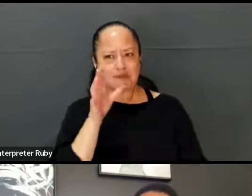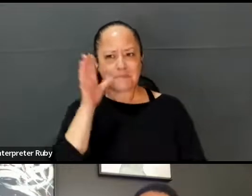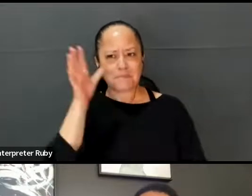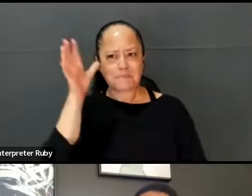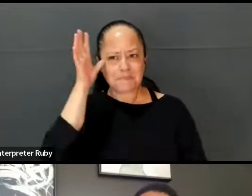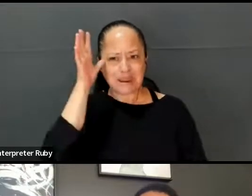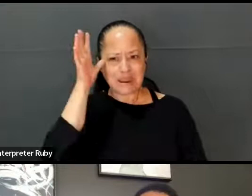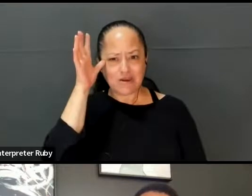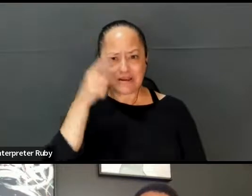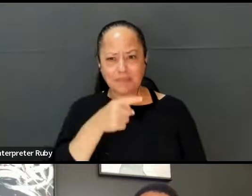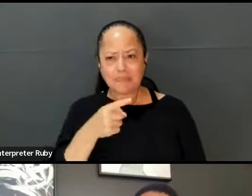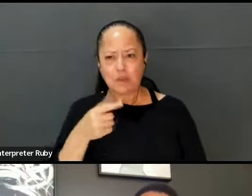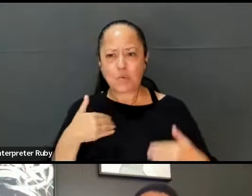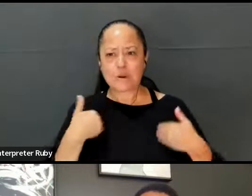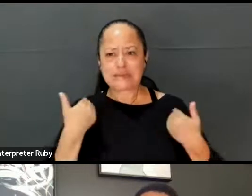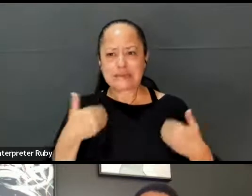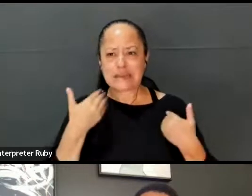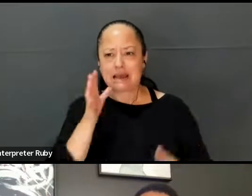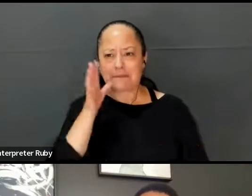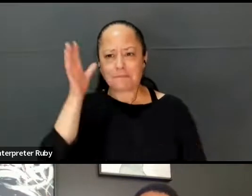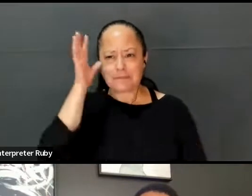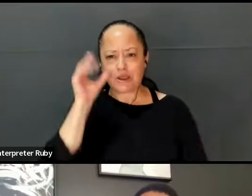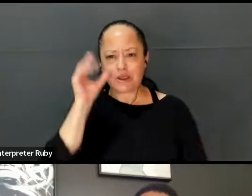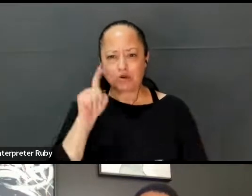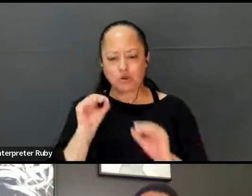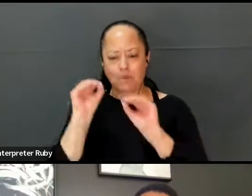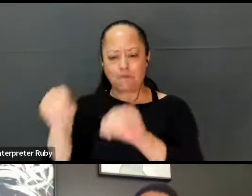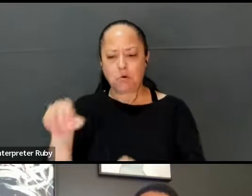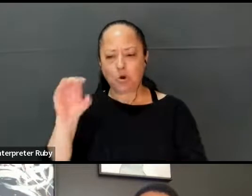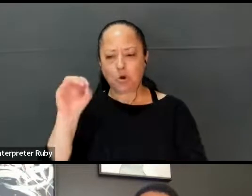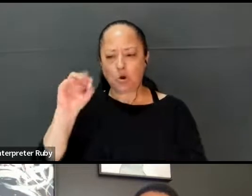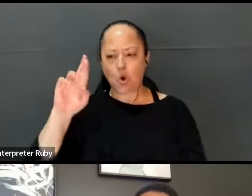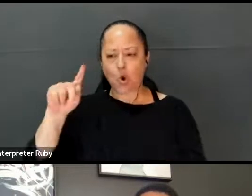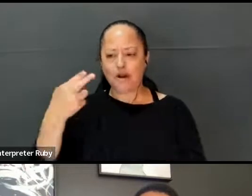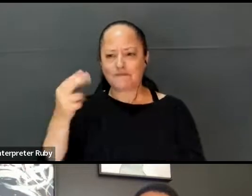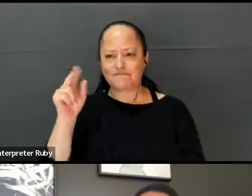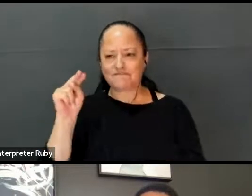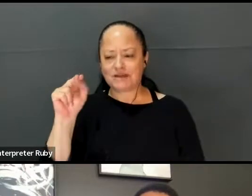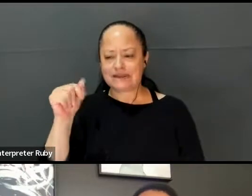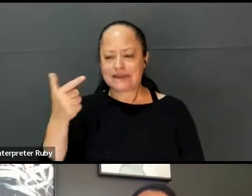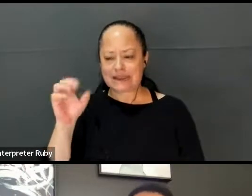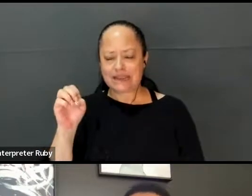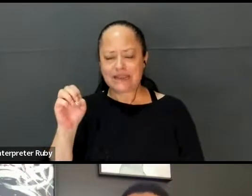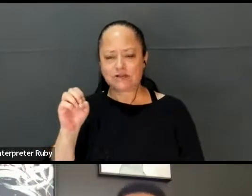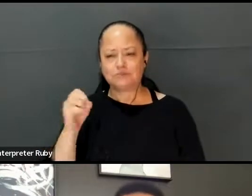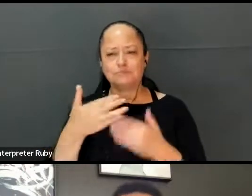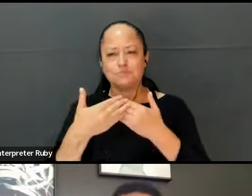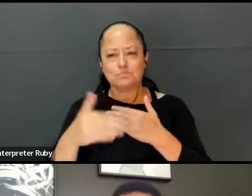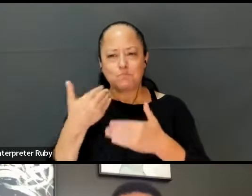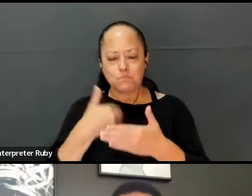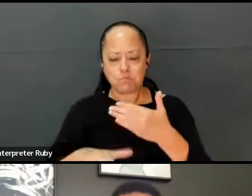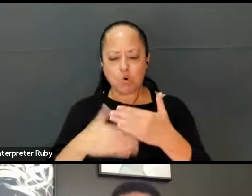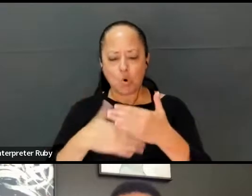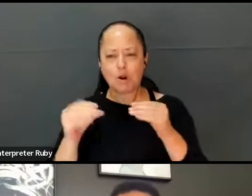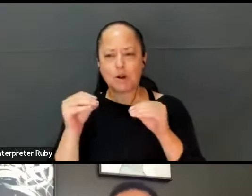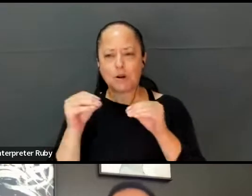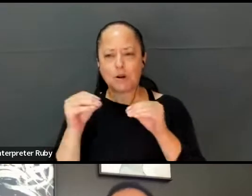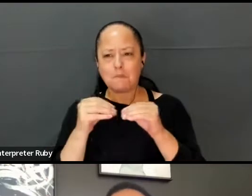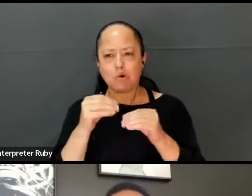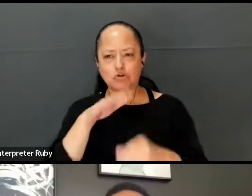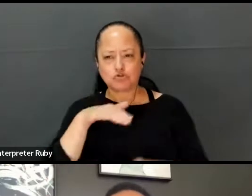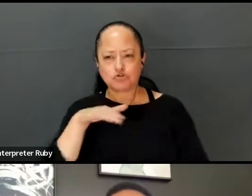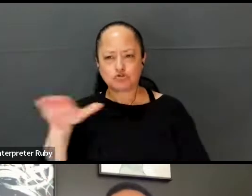young that they should put me in an orphanage and just get on, have more children. I was their eldest,